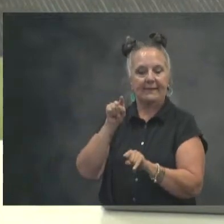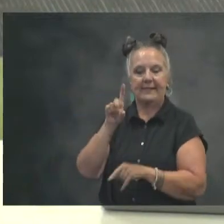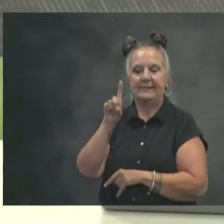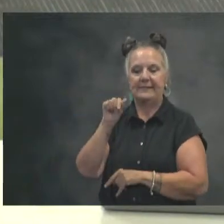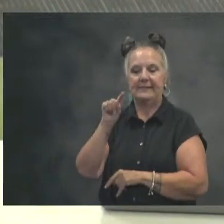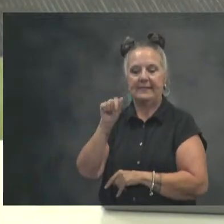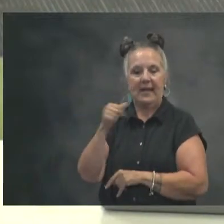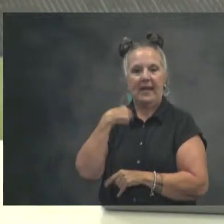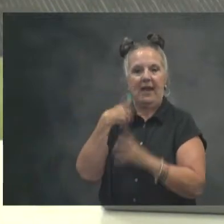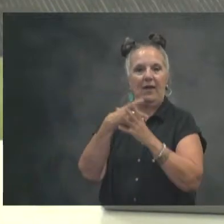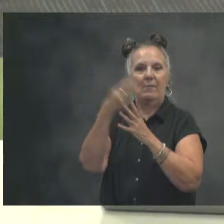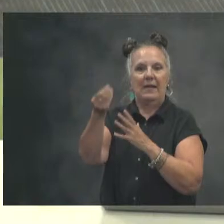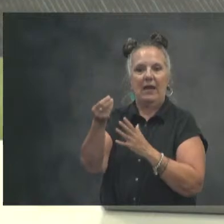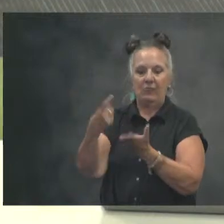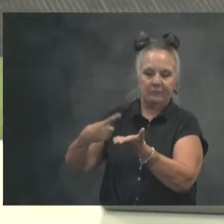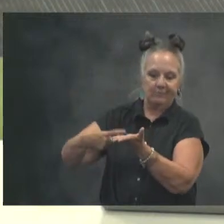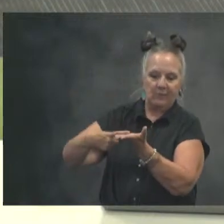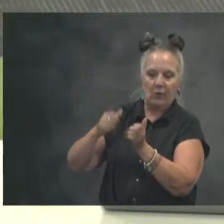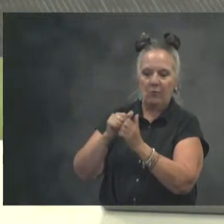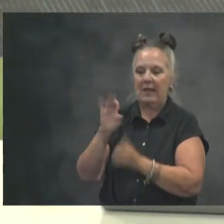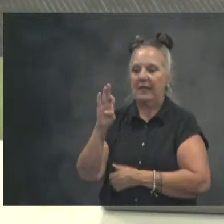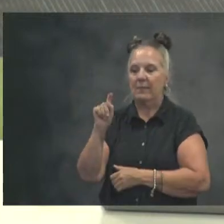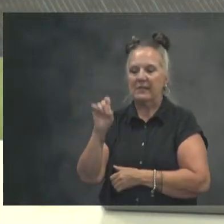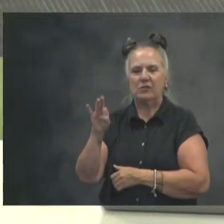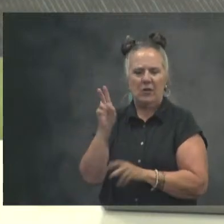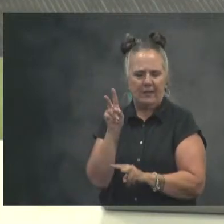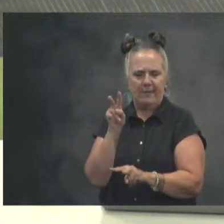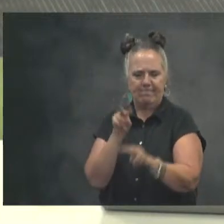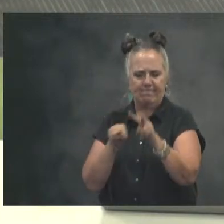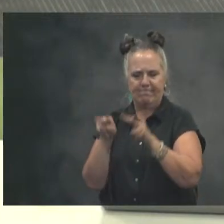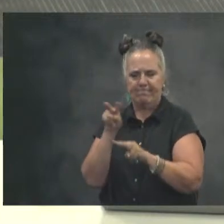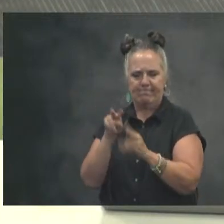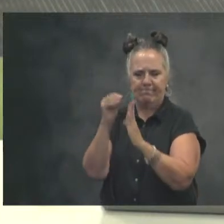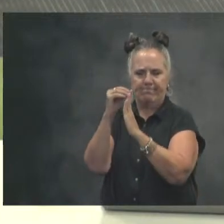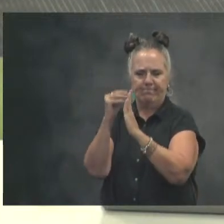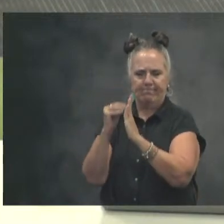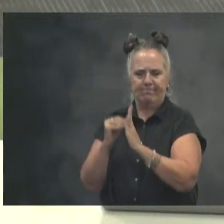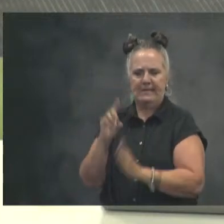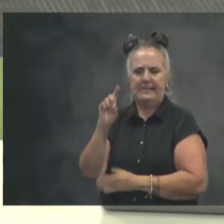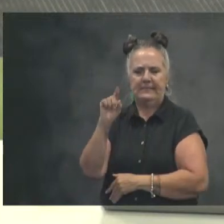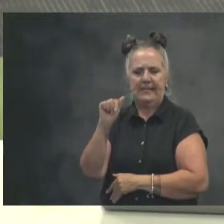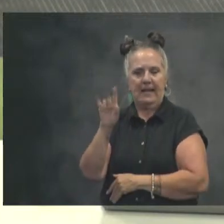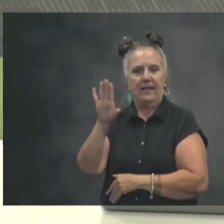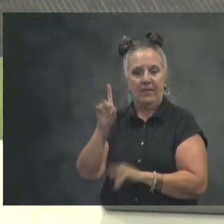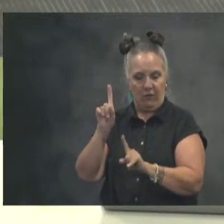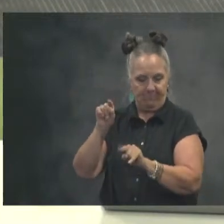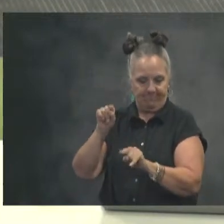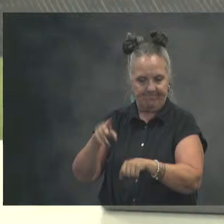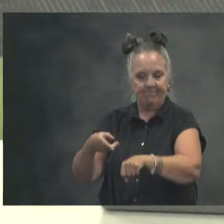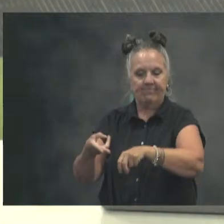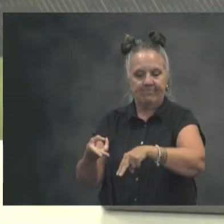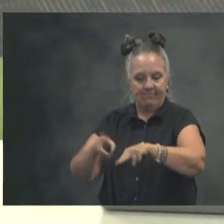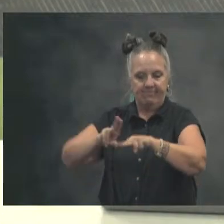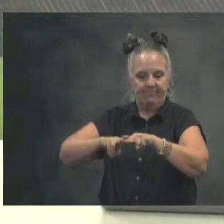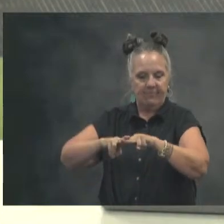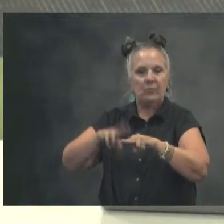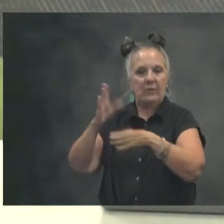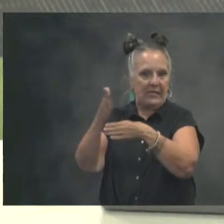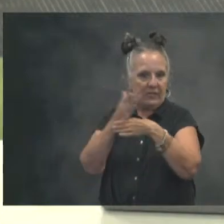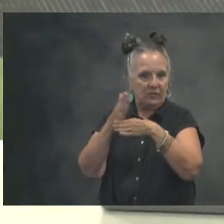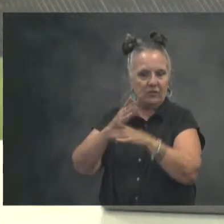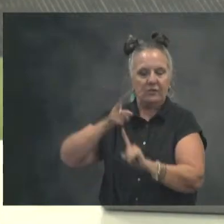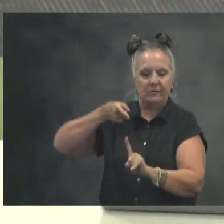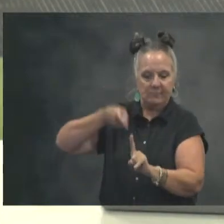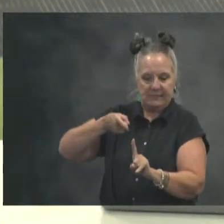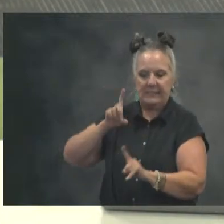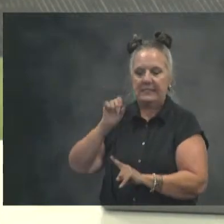out to talk with the Bester team, and they monitor it very carefully. Their attendance has increased this year, so we can certainly share the specific data